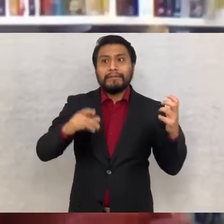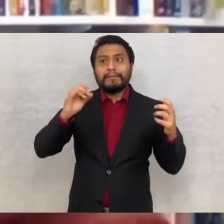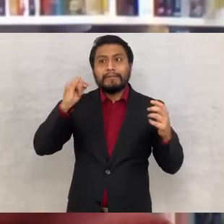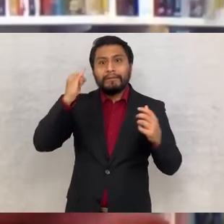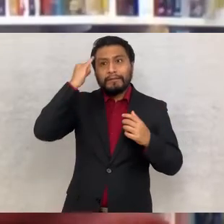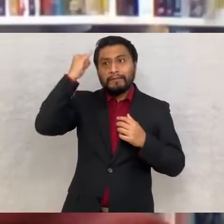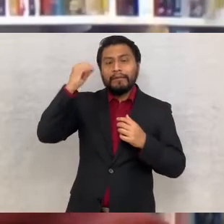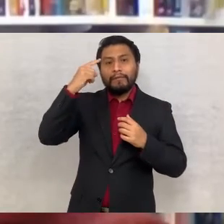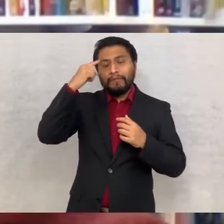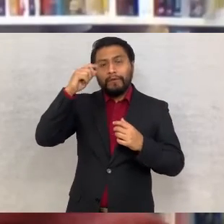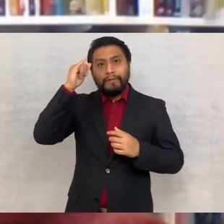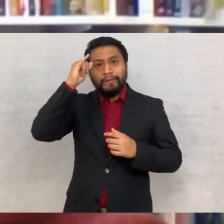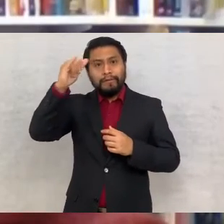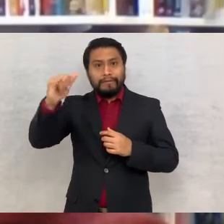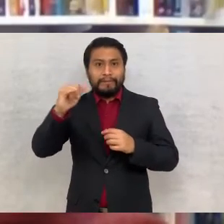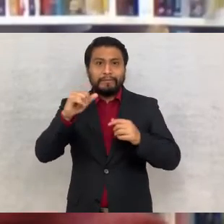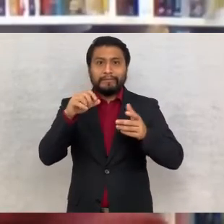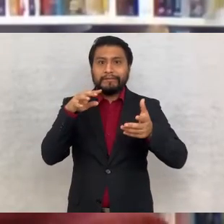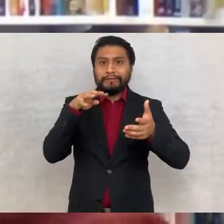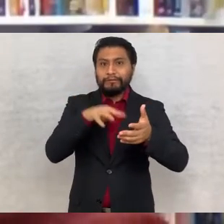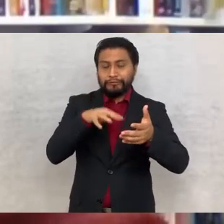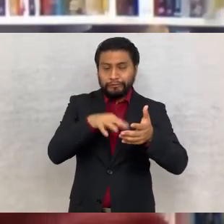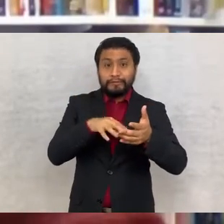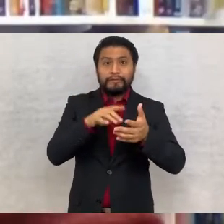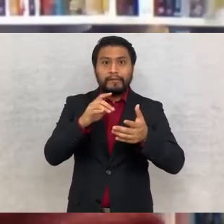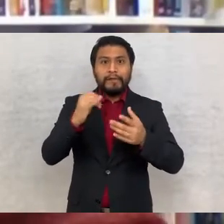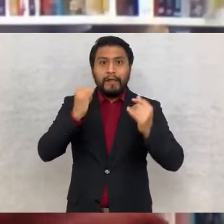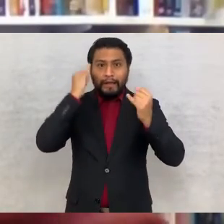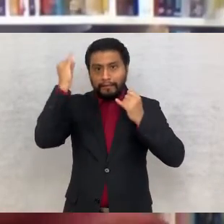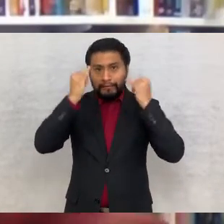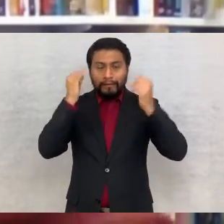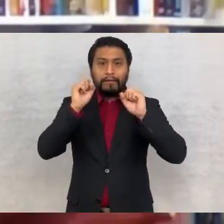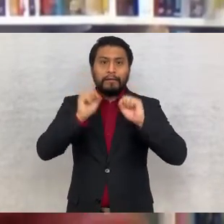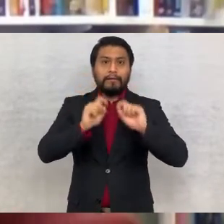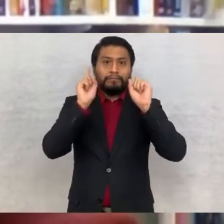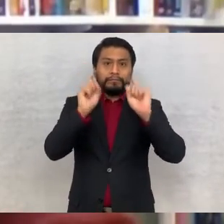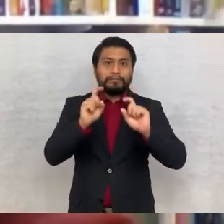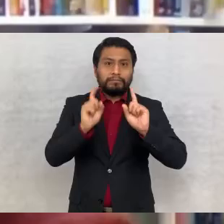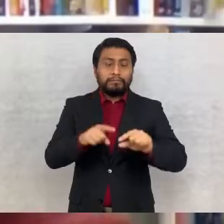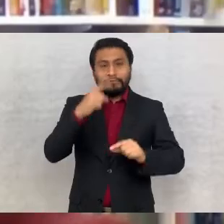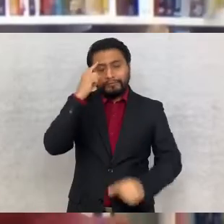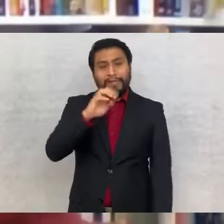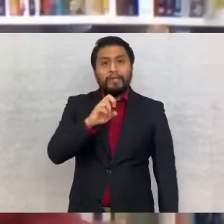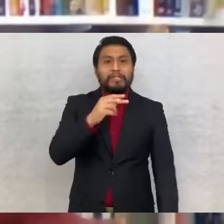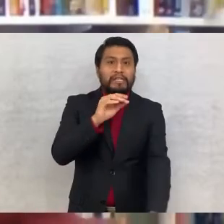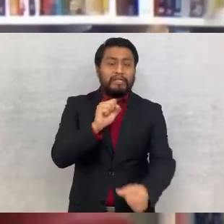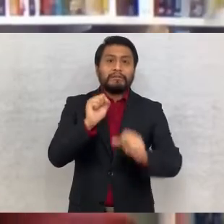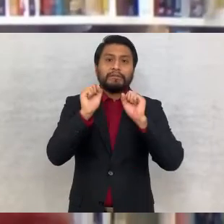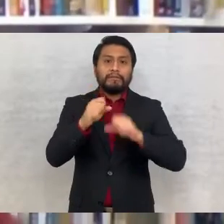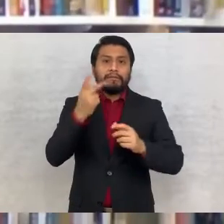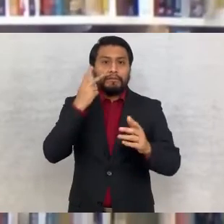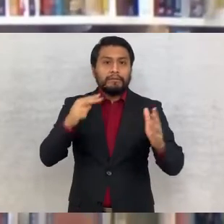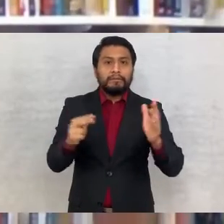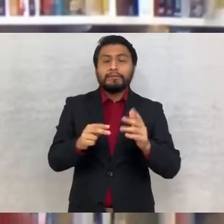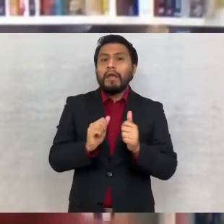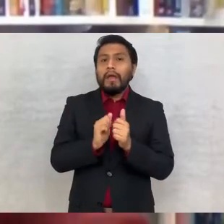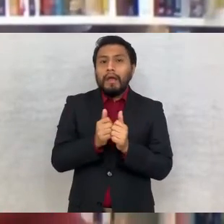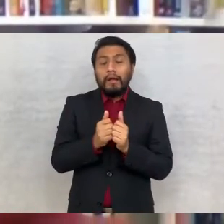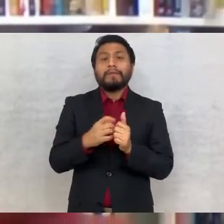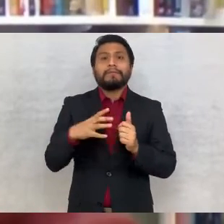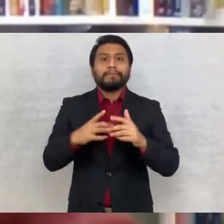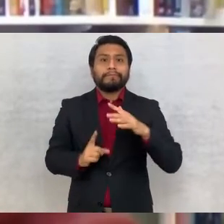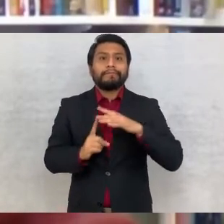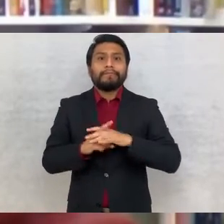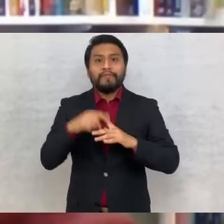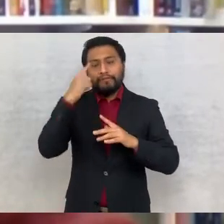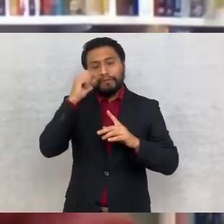Eugenics, Hypotheses for a Long-Term Study. And the idea is to raise a series of questions that allow us to see eugenics as an epiphenomenon